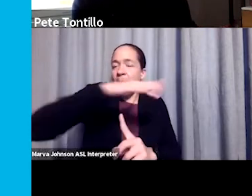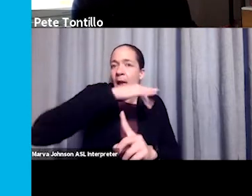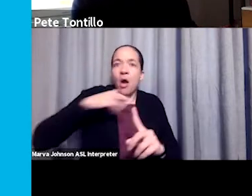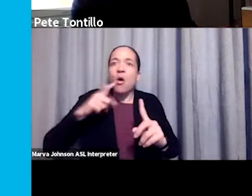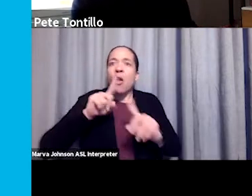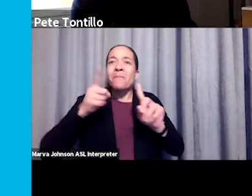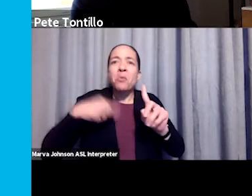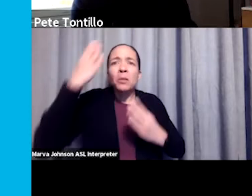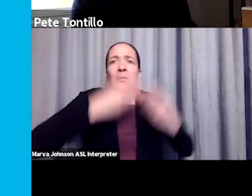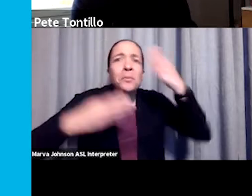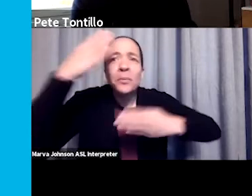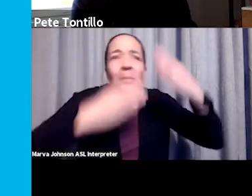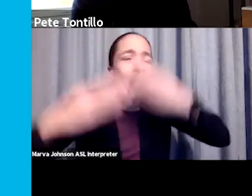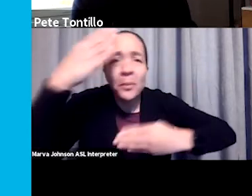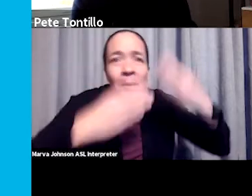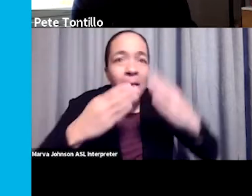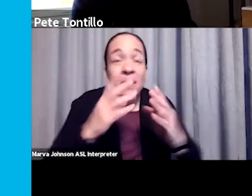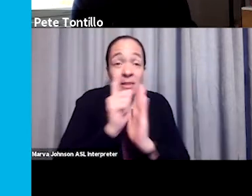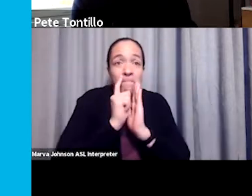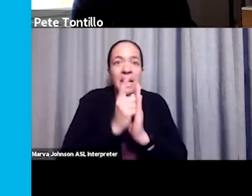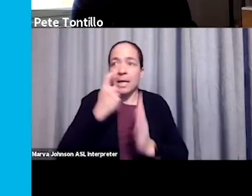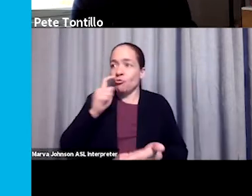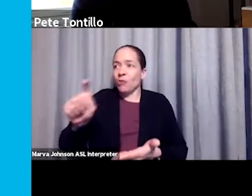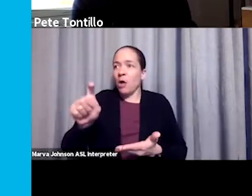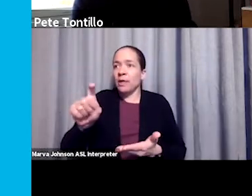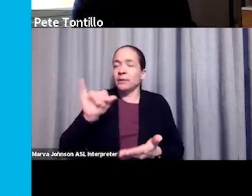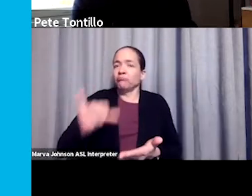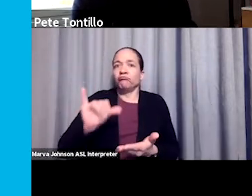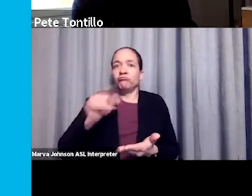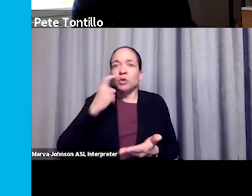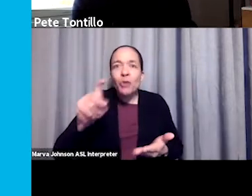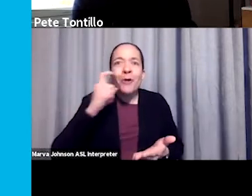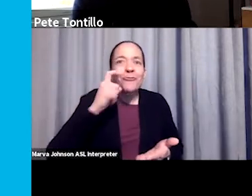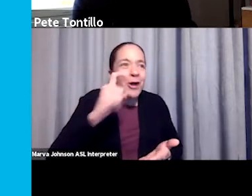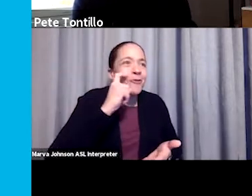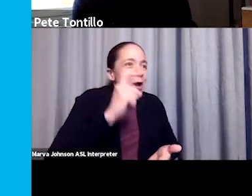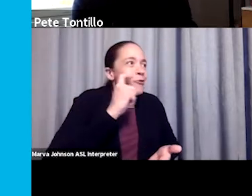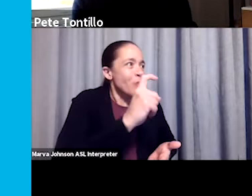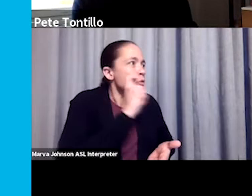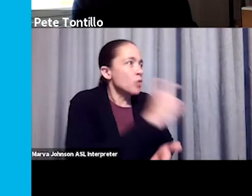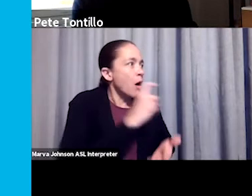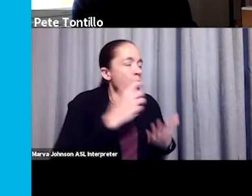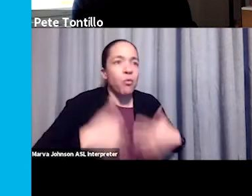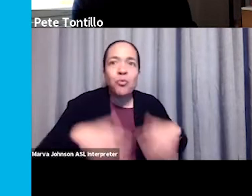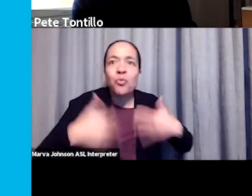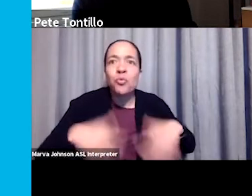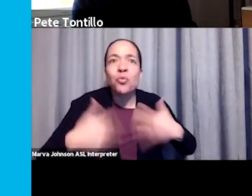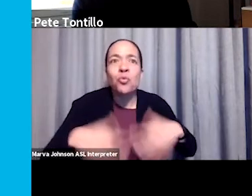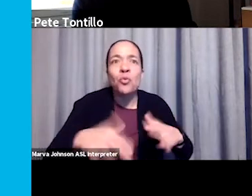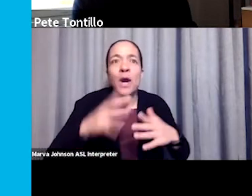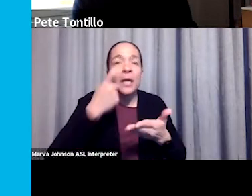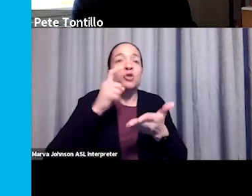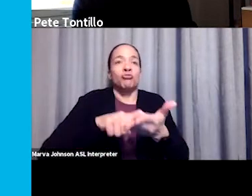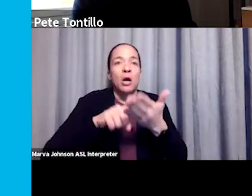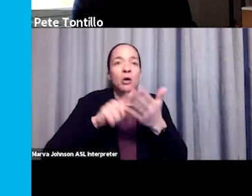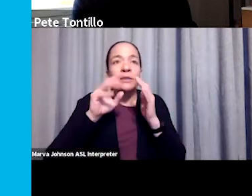it. But the minute you are turned on to it, the minute you begin to notice it, you start to see these everywhere. And you start to see how these cultural